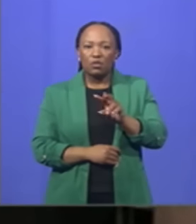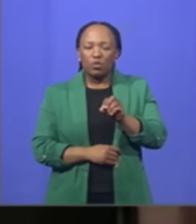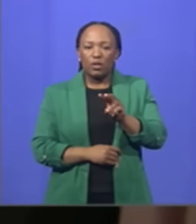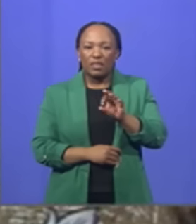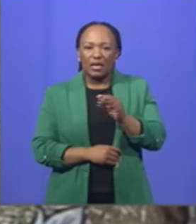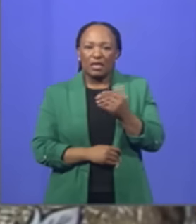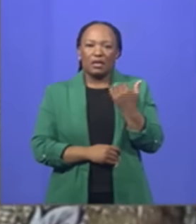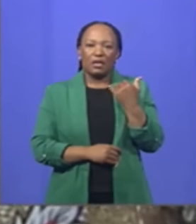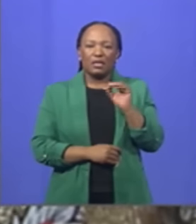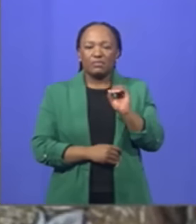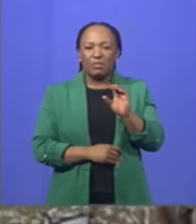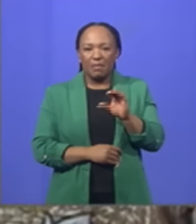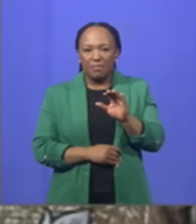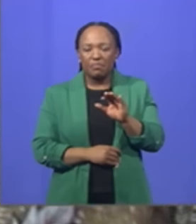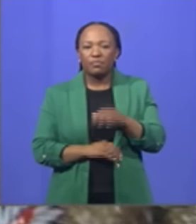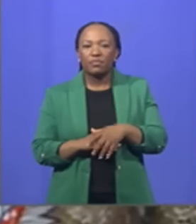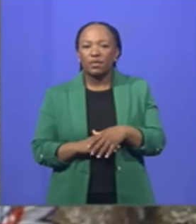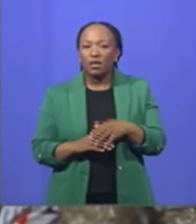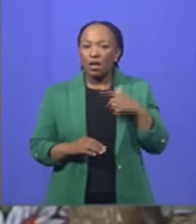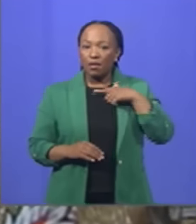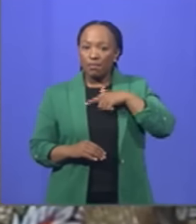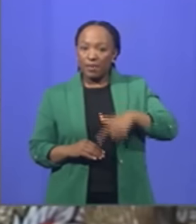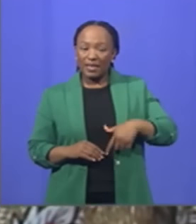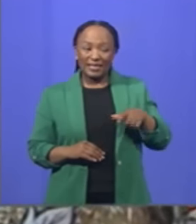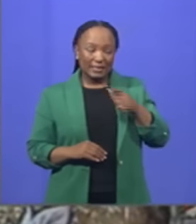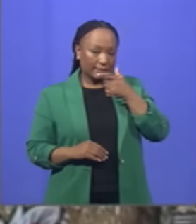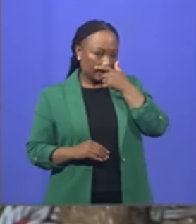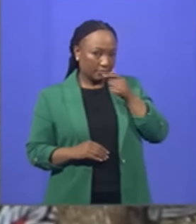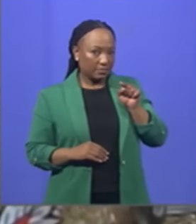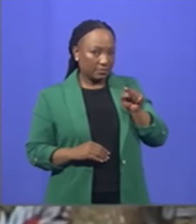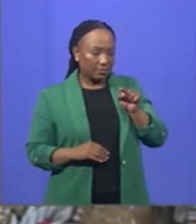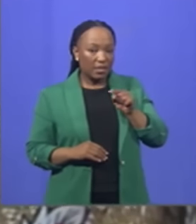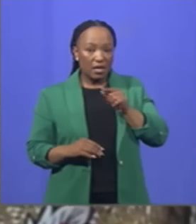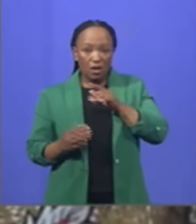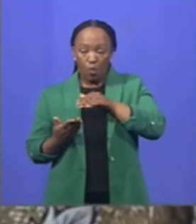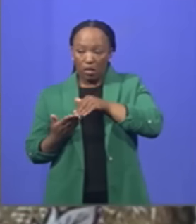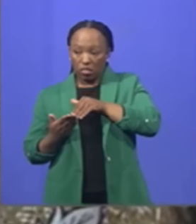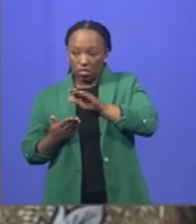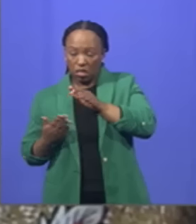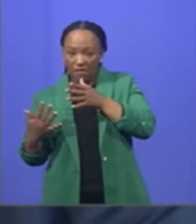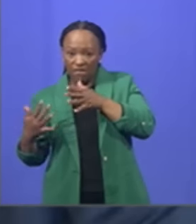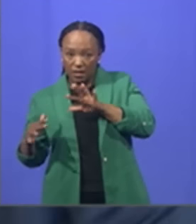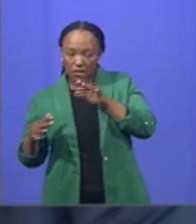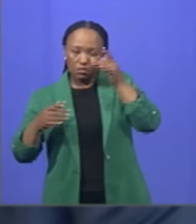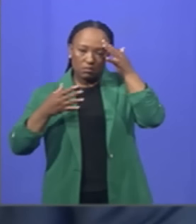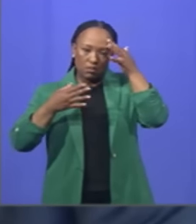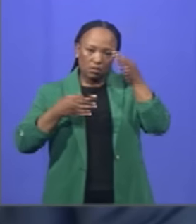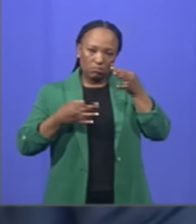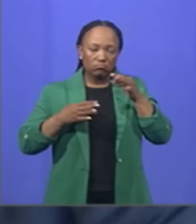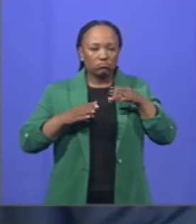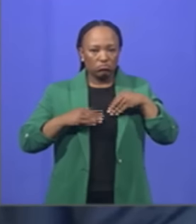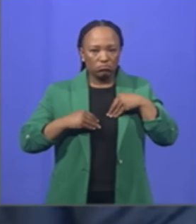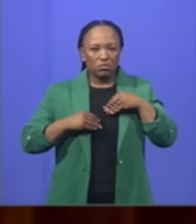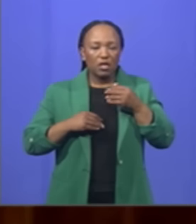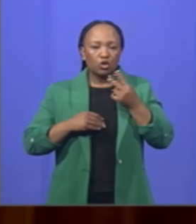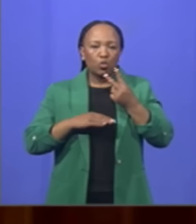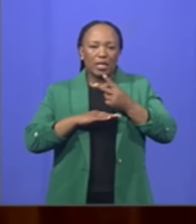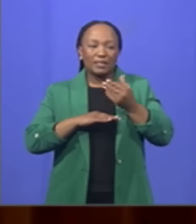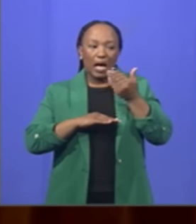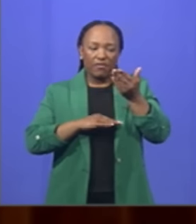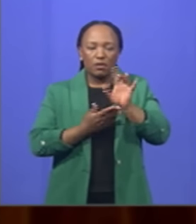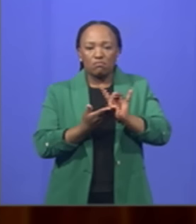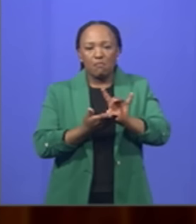wa 2023. Mopresidente Cyril Ramaphosa o feleleditše kgato ya go tlošwa ga gagwe maemong matšatši a 2